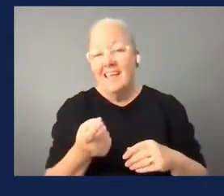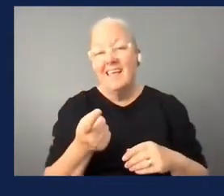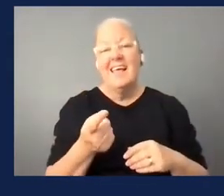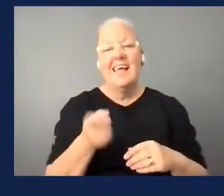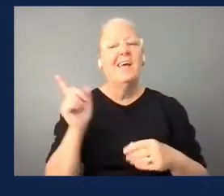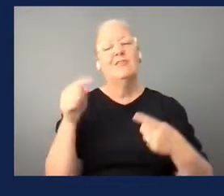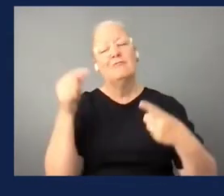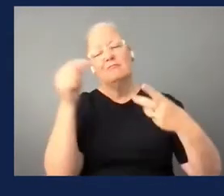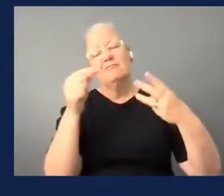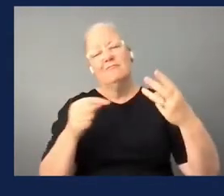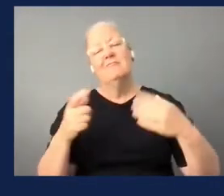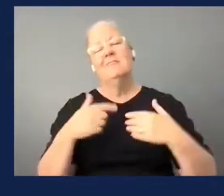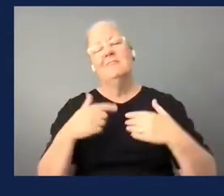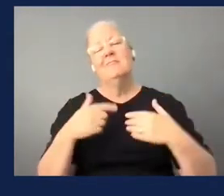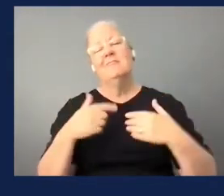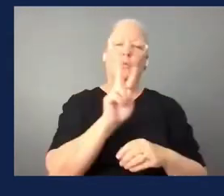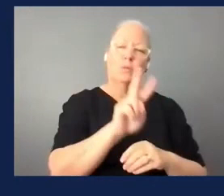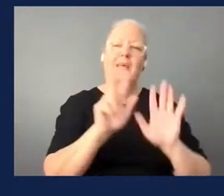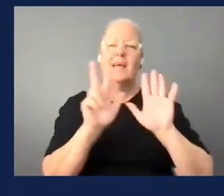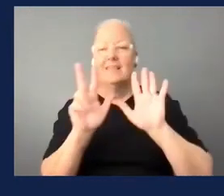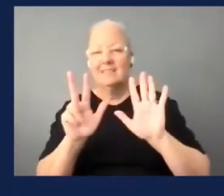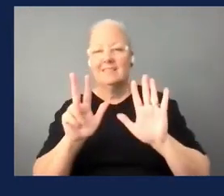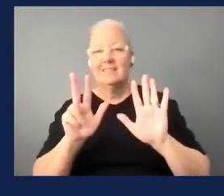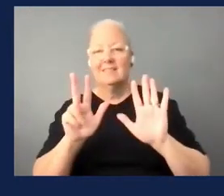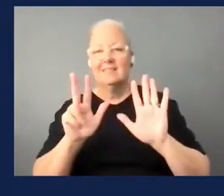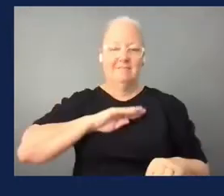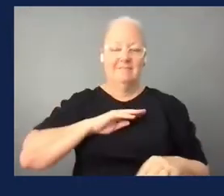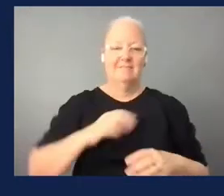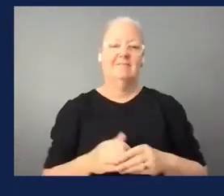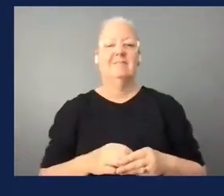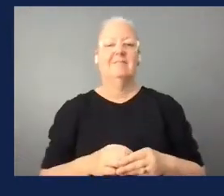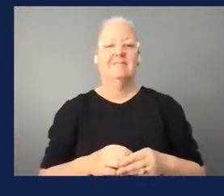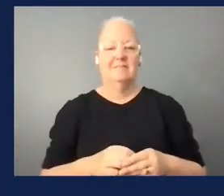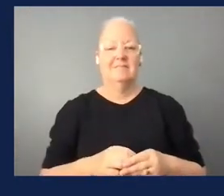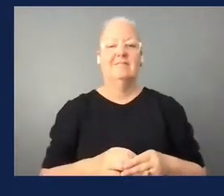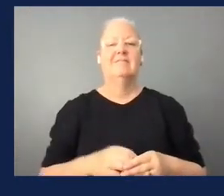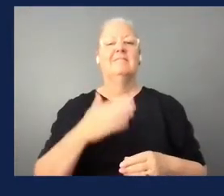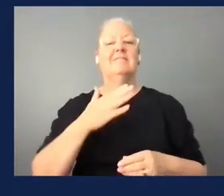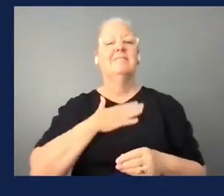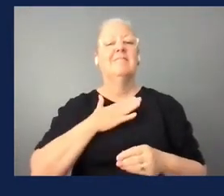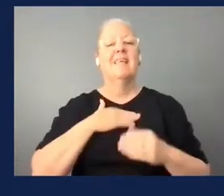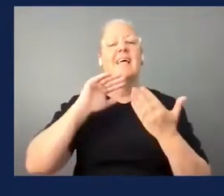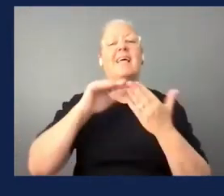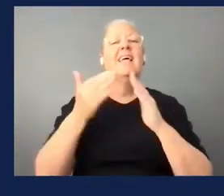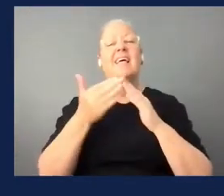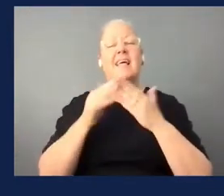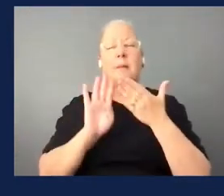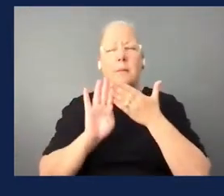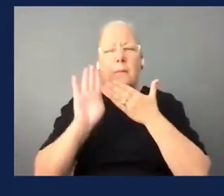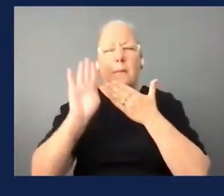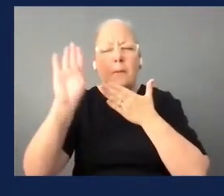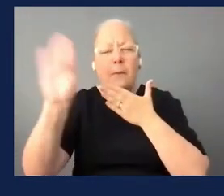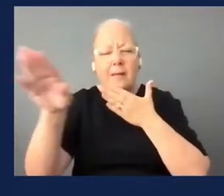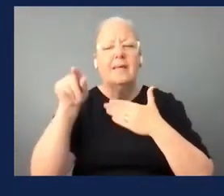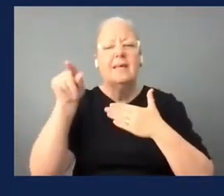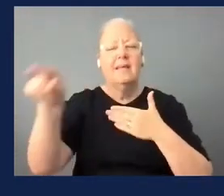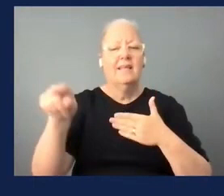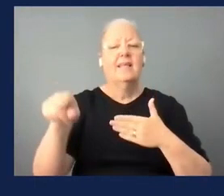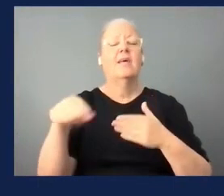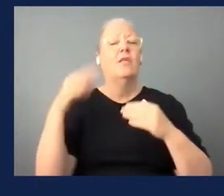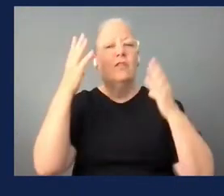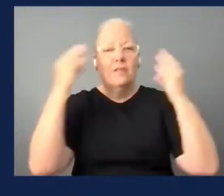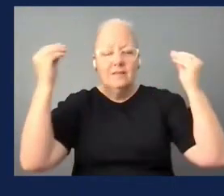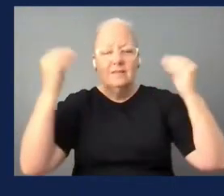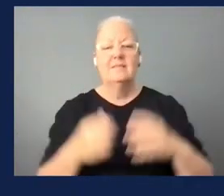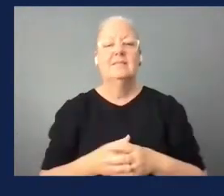28 years old, and I live in a village between The Hague and Rotterdam in the Netherlands. My first football game was at 7 years old.